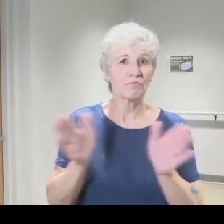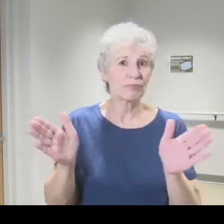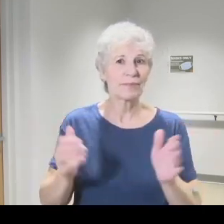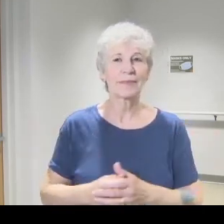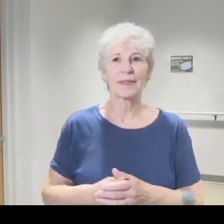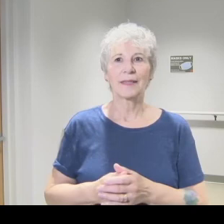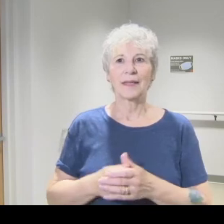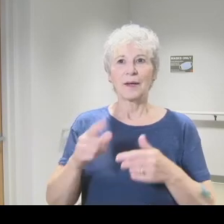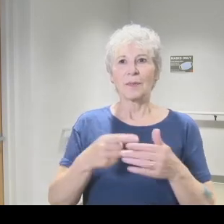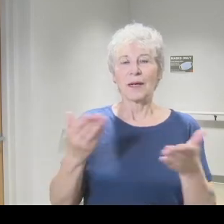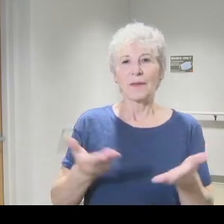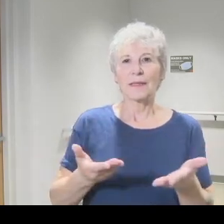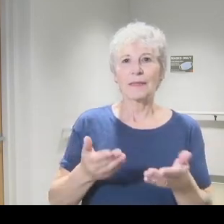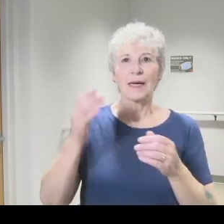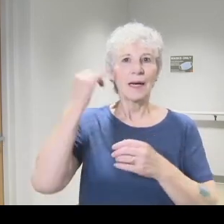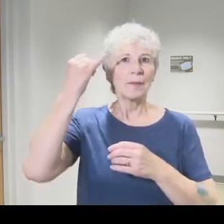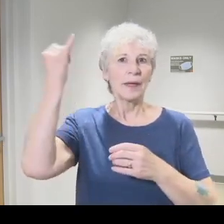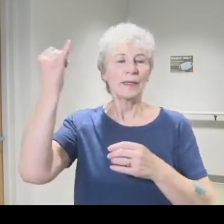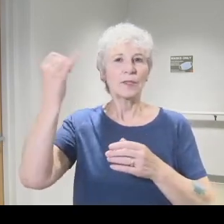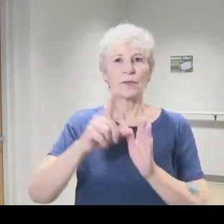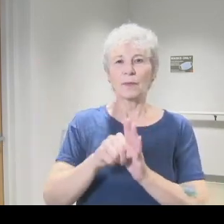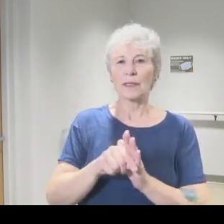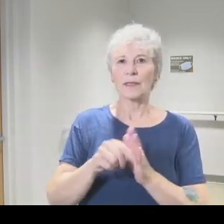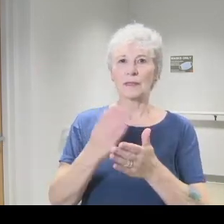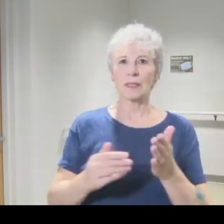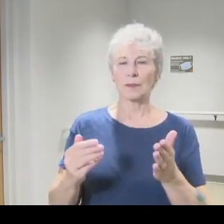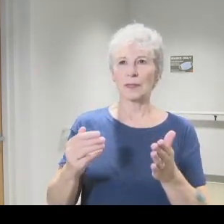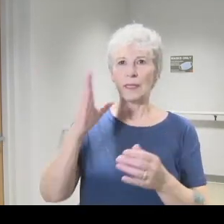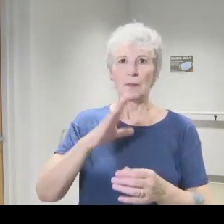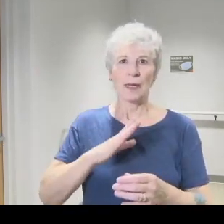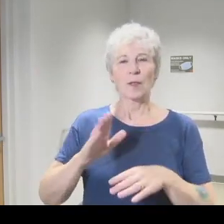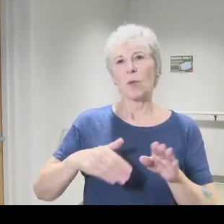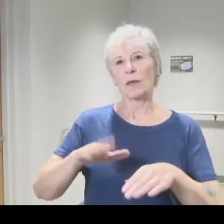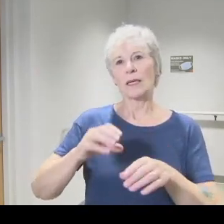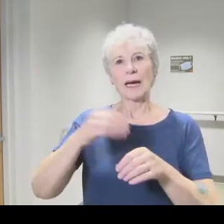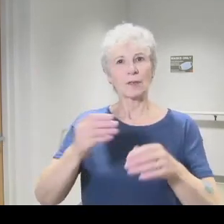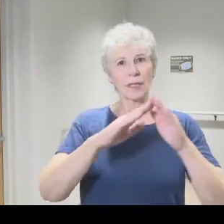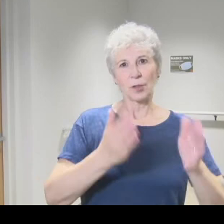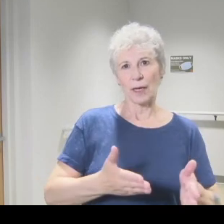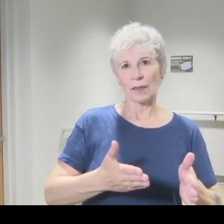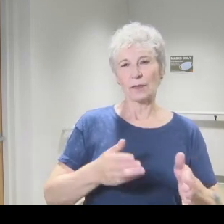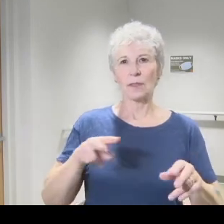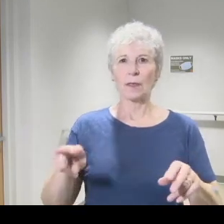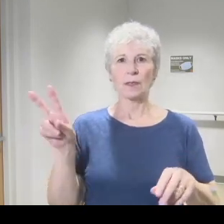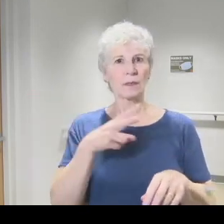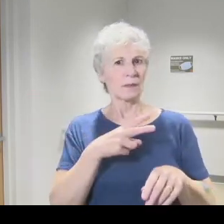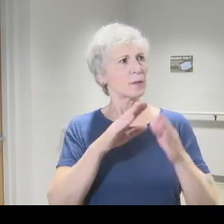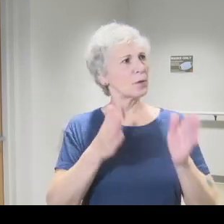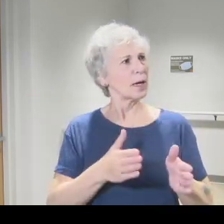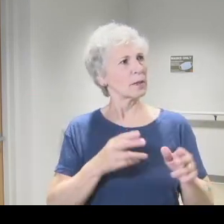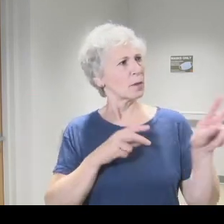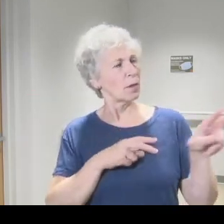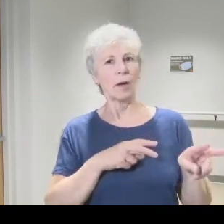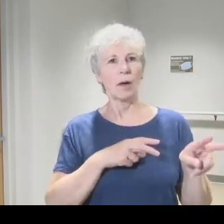What about this? Imagine for a moment that some guy is walking outside your house on the sidewalk, sees your house, turns to it,